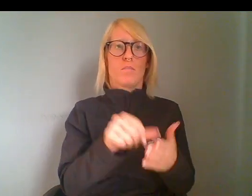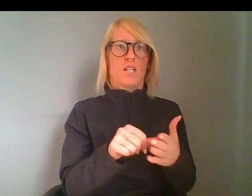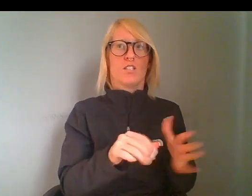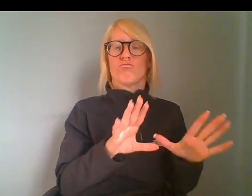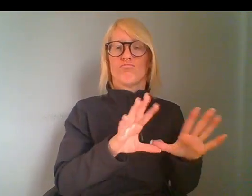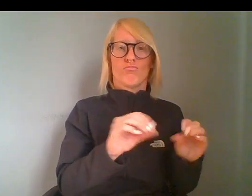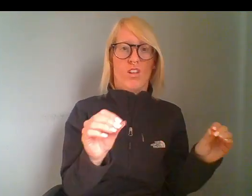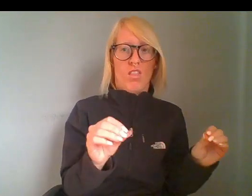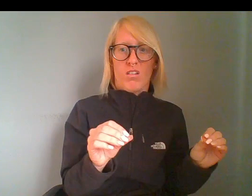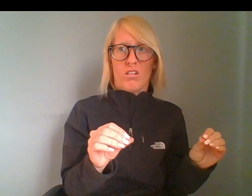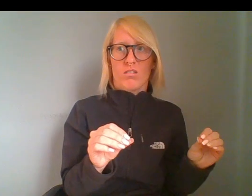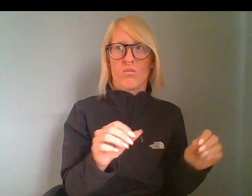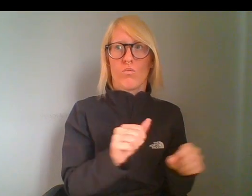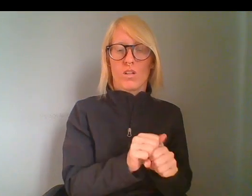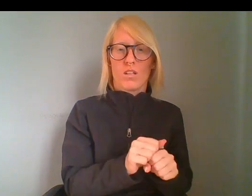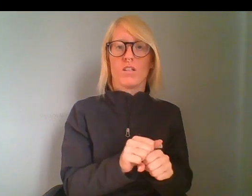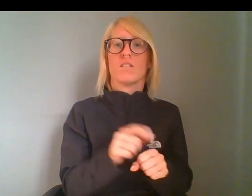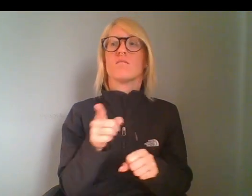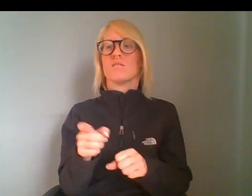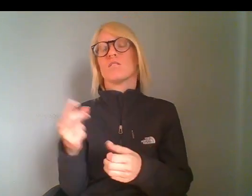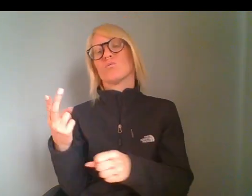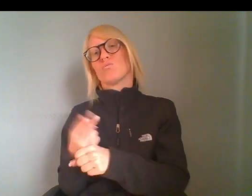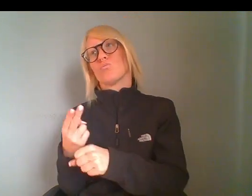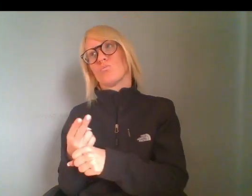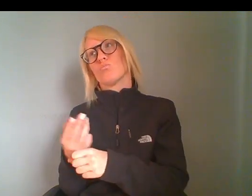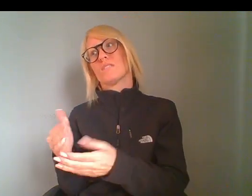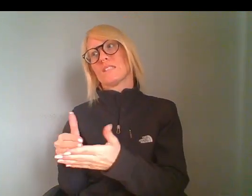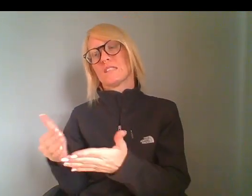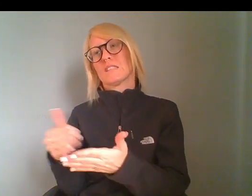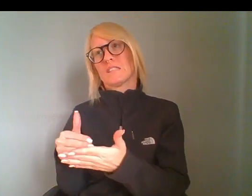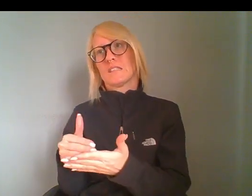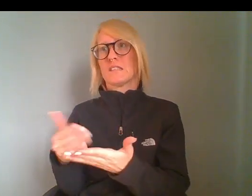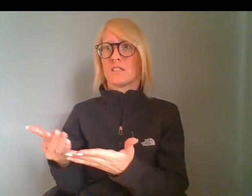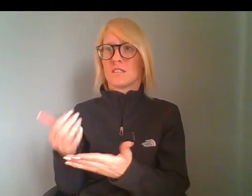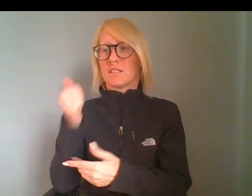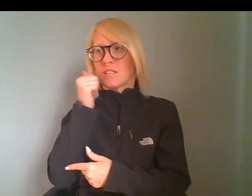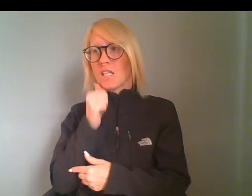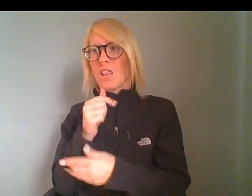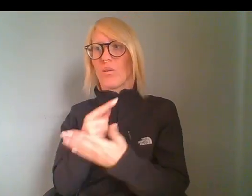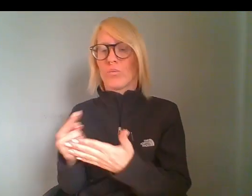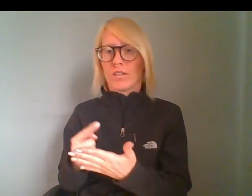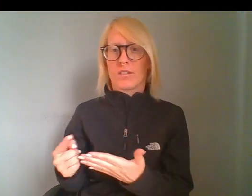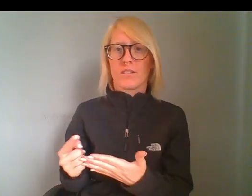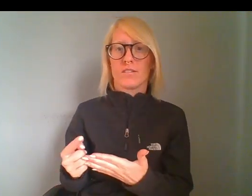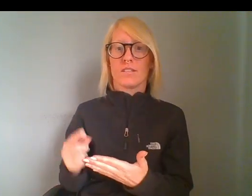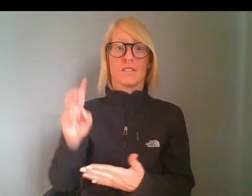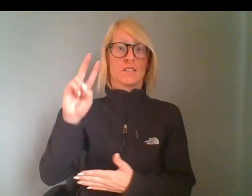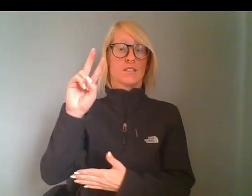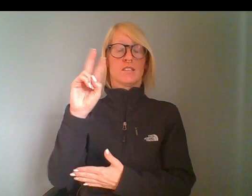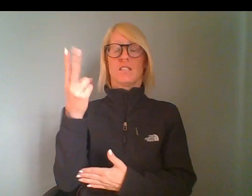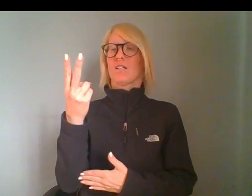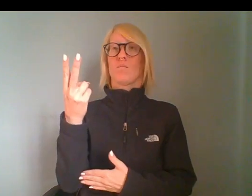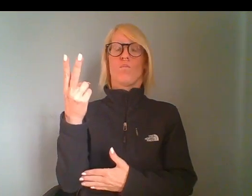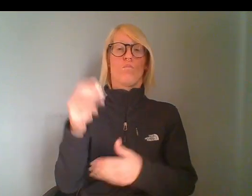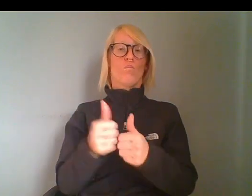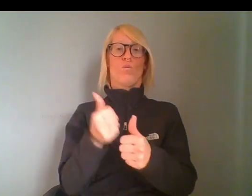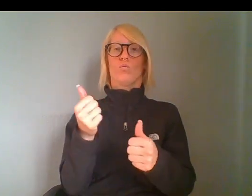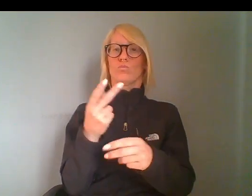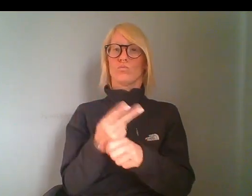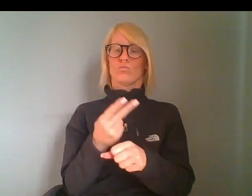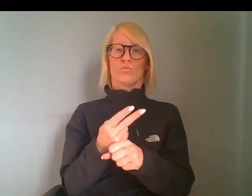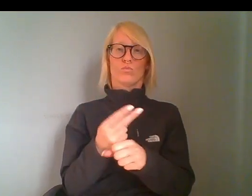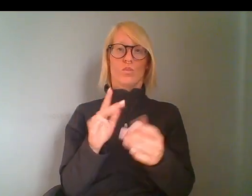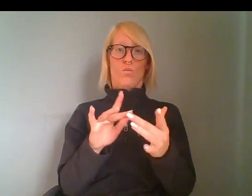it. Again, when you consider Facebook is, again, the second most trafficked site in the world, there can be a